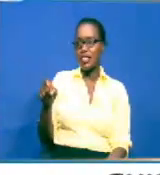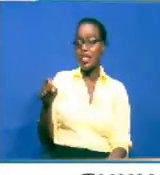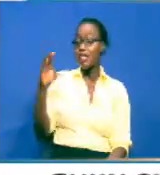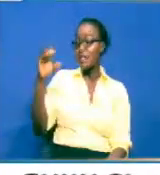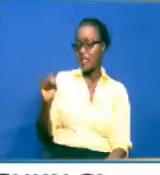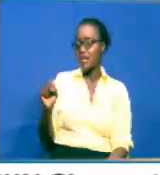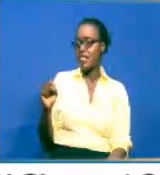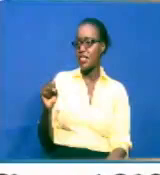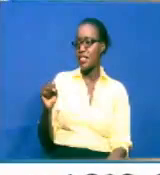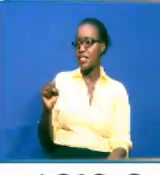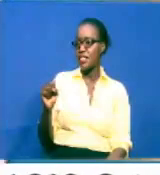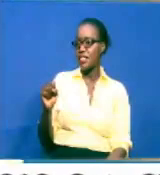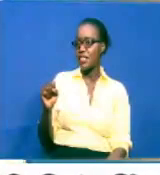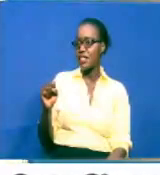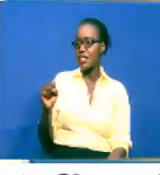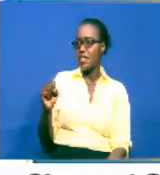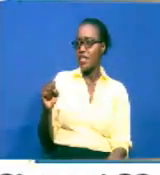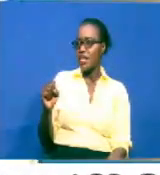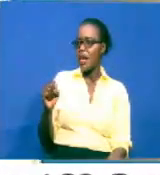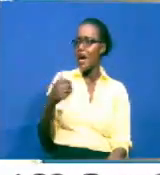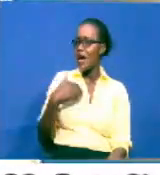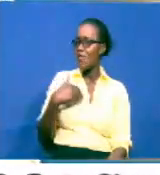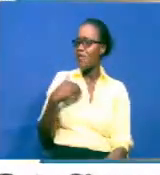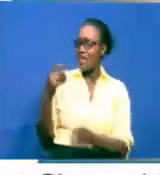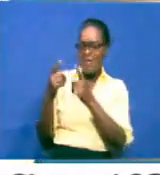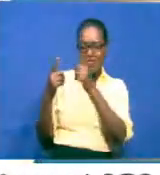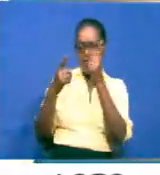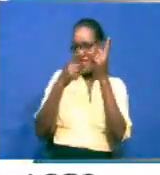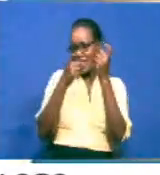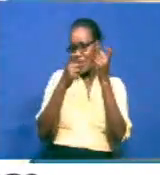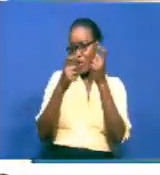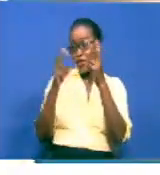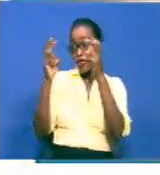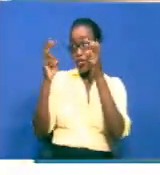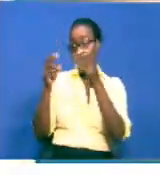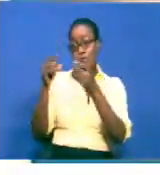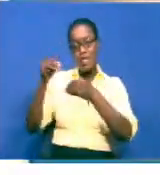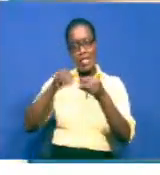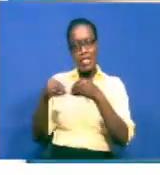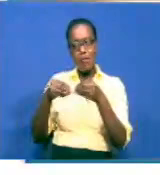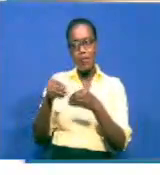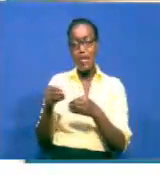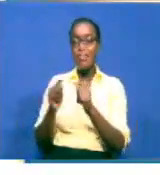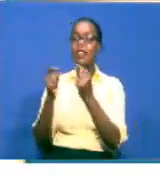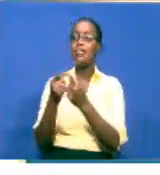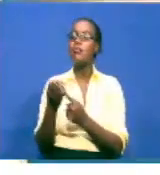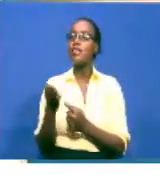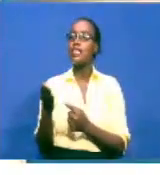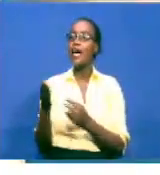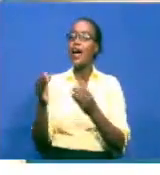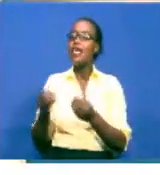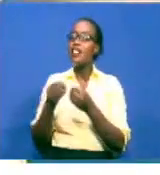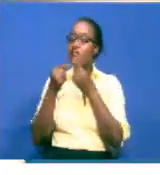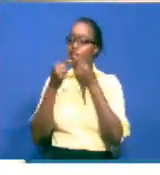the CS Kagwe's team to have an expert on issues of disability on the team, mm-hmm. who will actually give